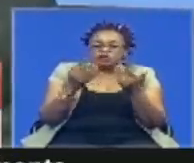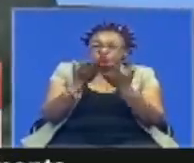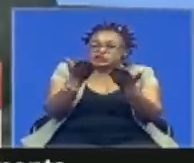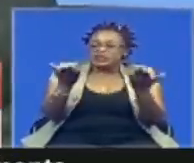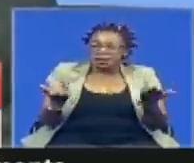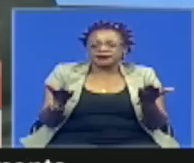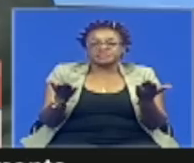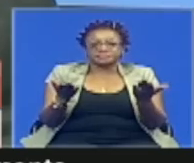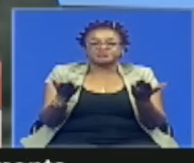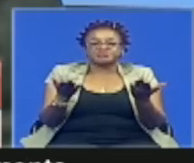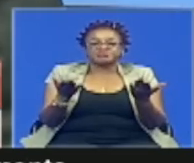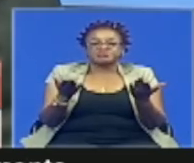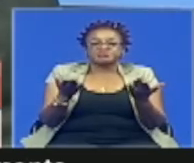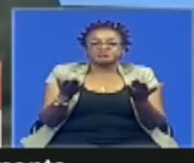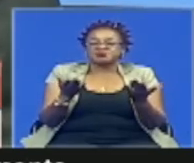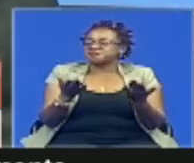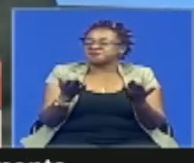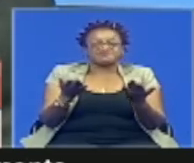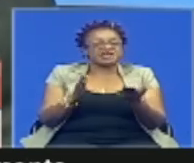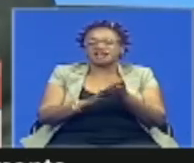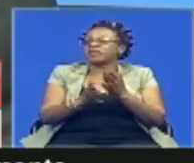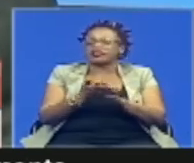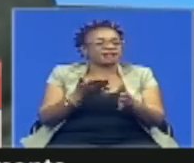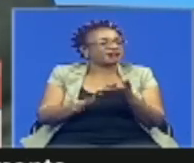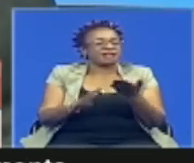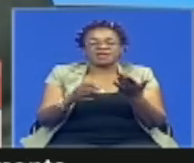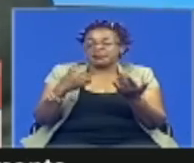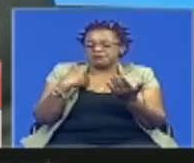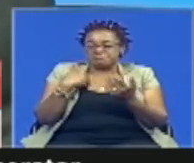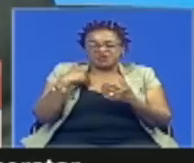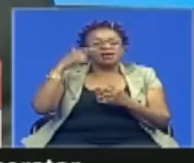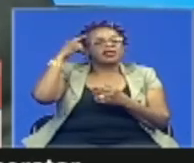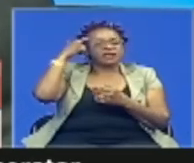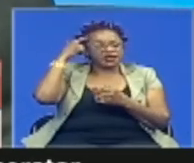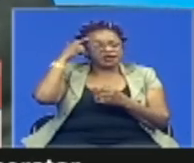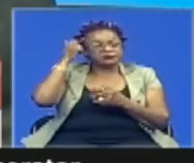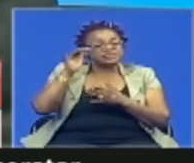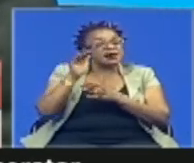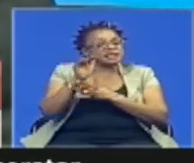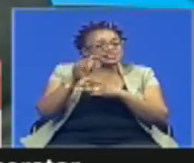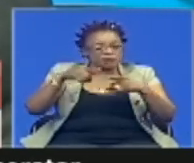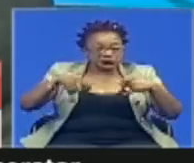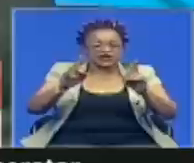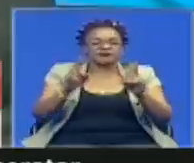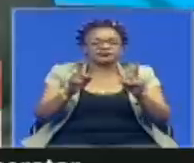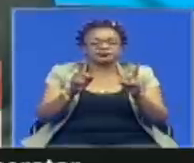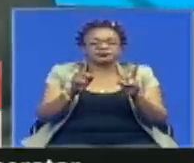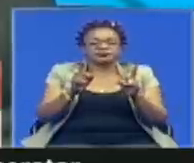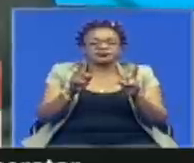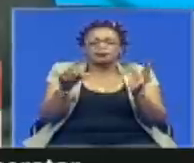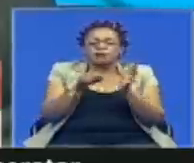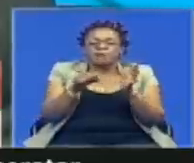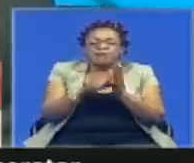surface is really hollow. In my view, Larry, we must ask ourselves as Kenyans, where did the rain begin beating